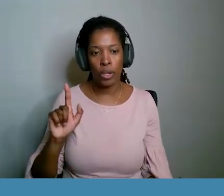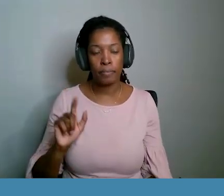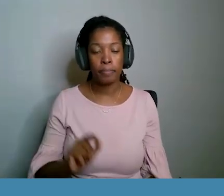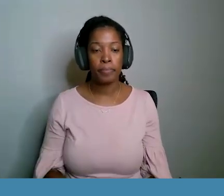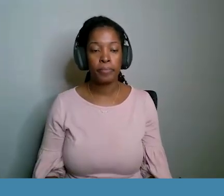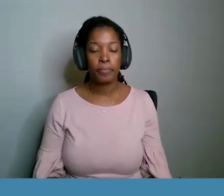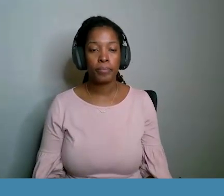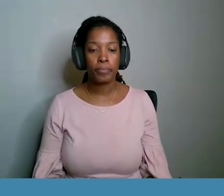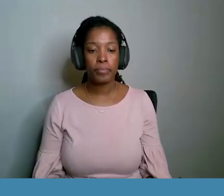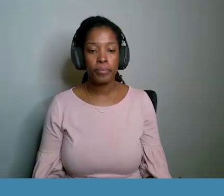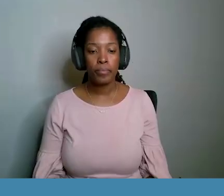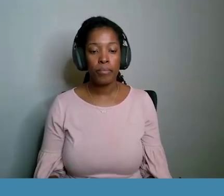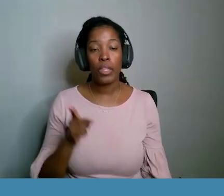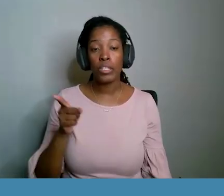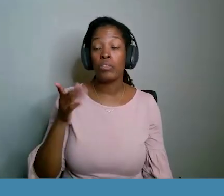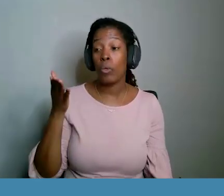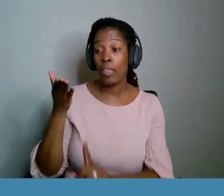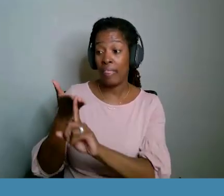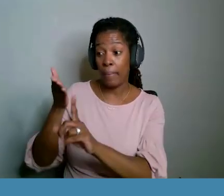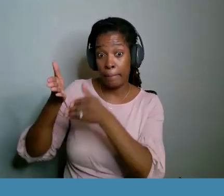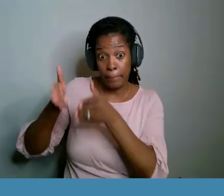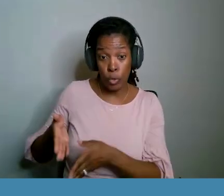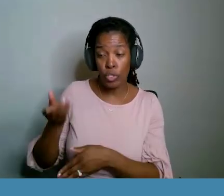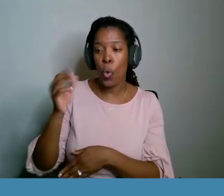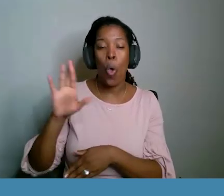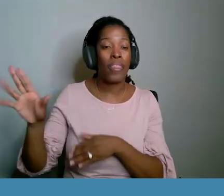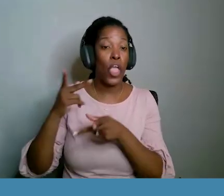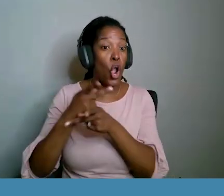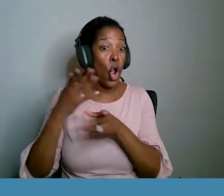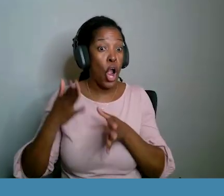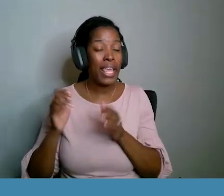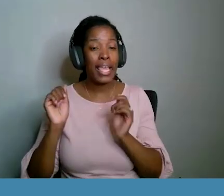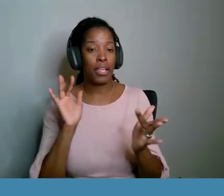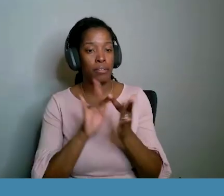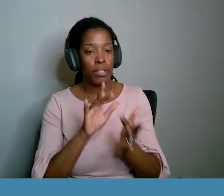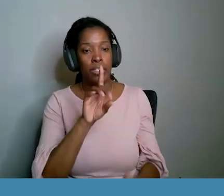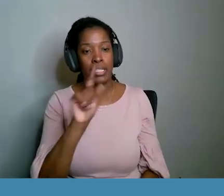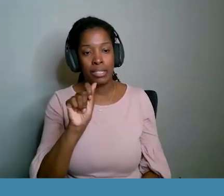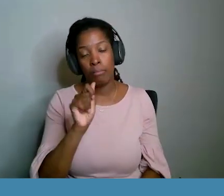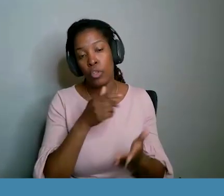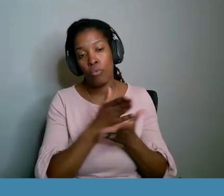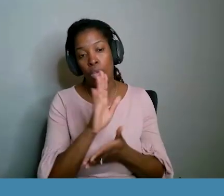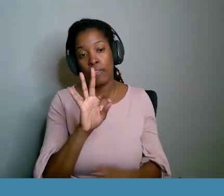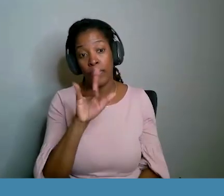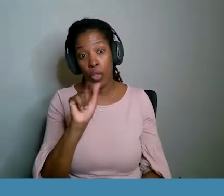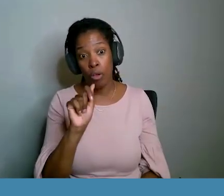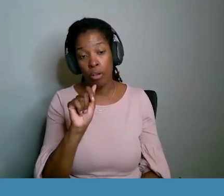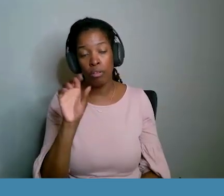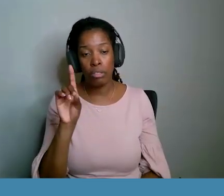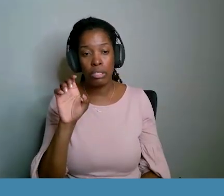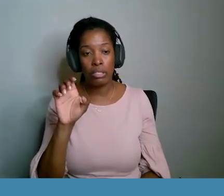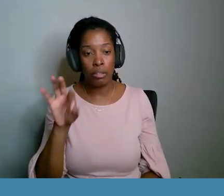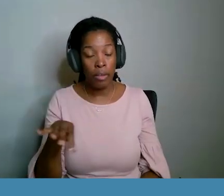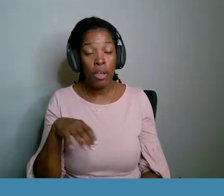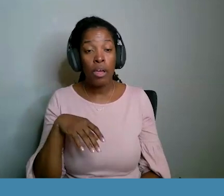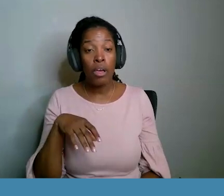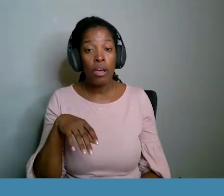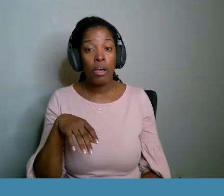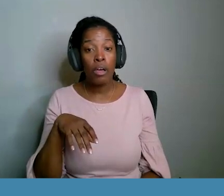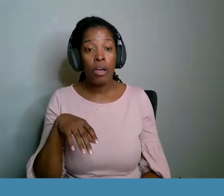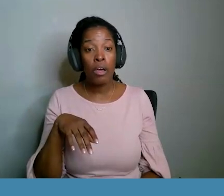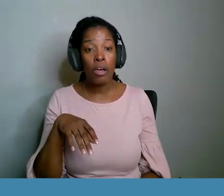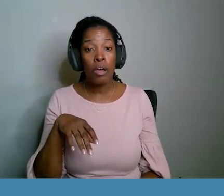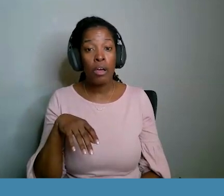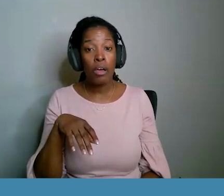out, they or their guardian can reach out to Disability Rights Florida and submit a request. And we might be able to, you